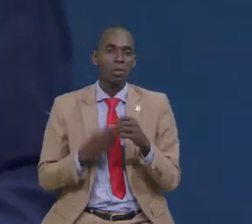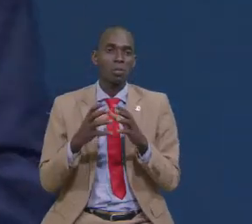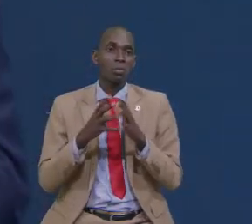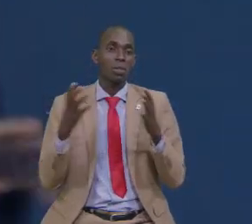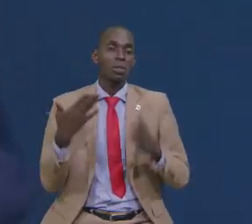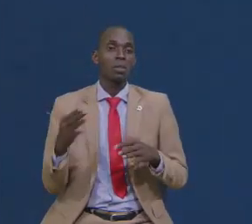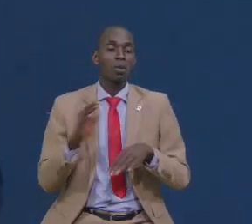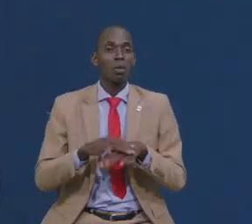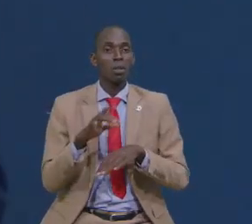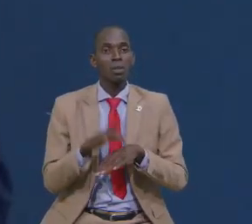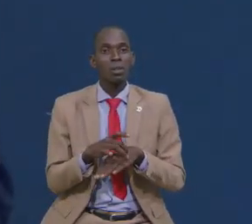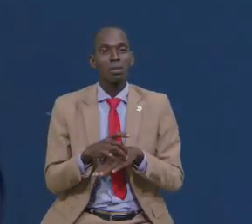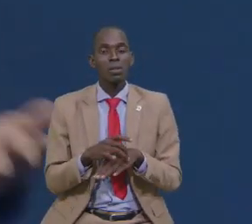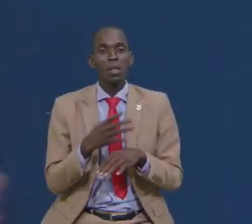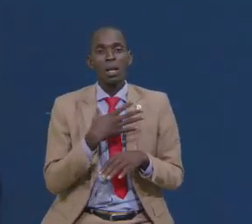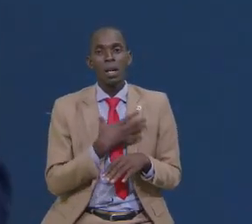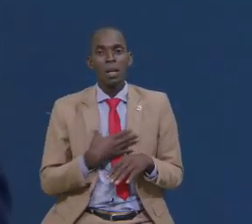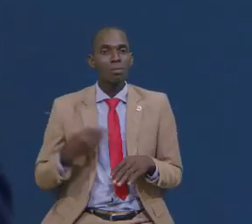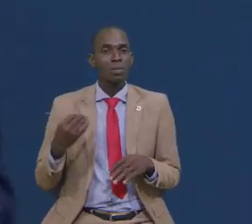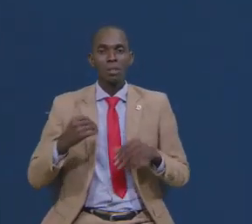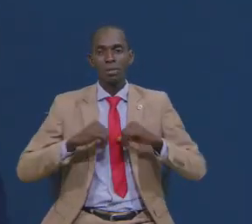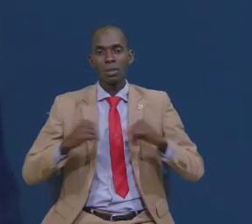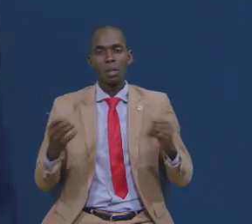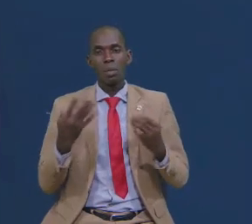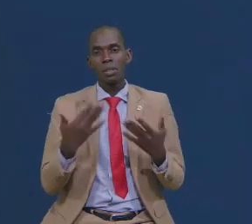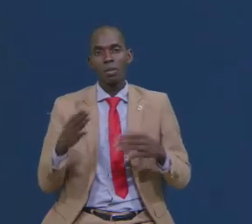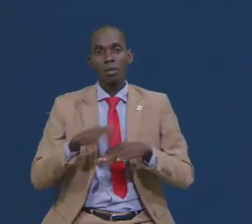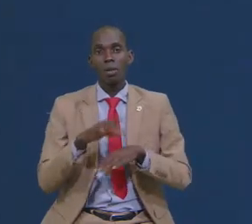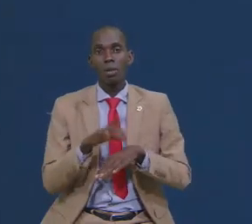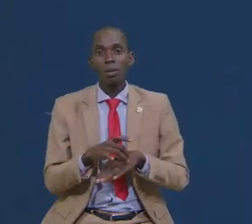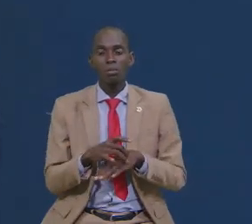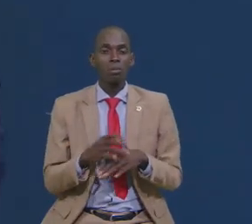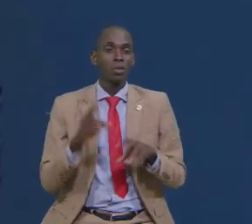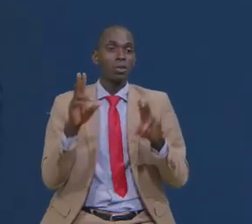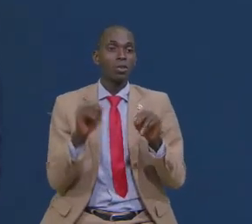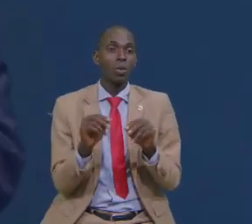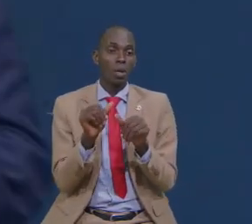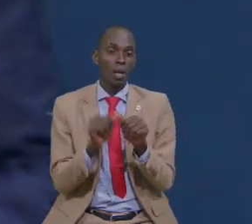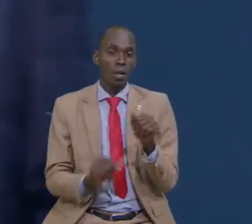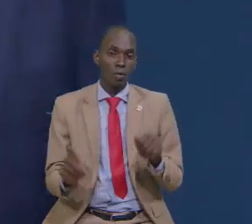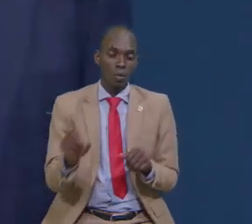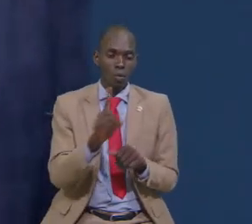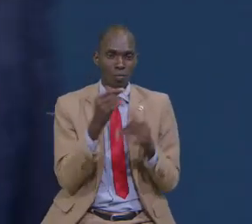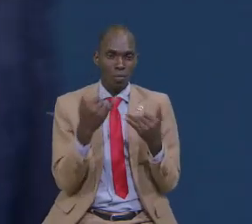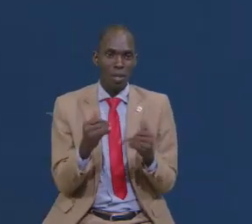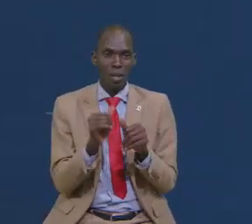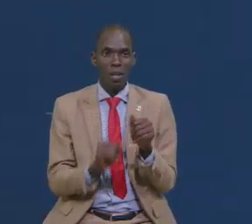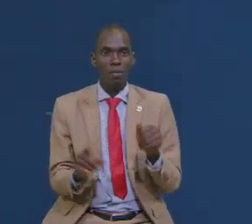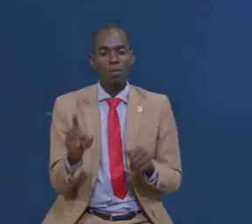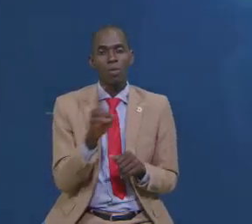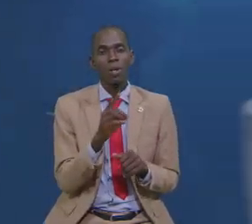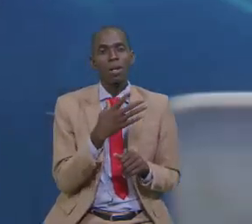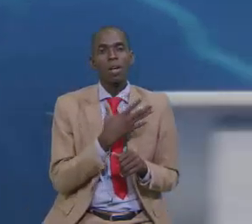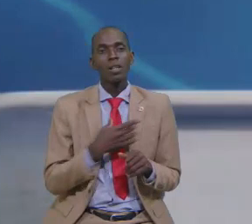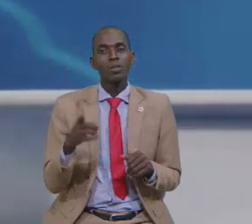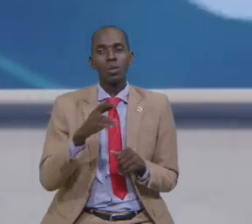Earth deprived of so many things on earth go and pray to know every creature every creature and your part